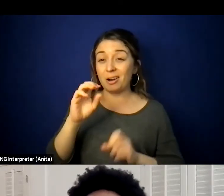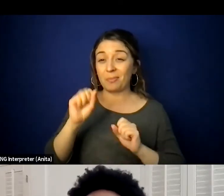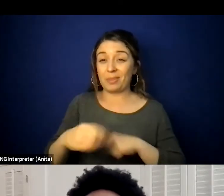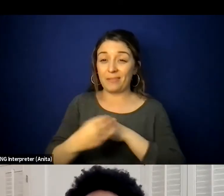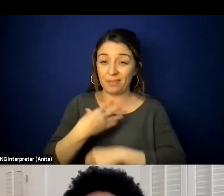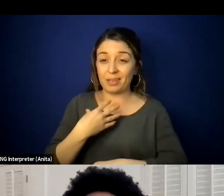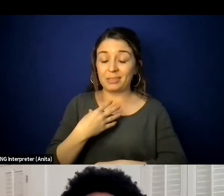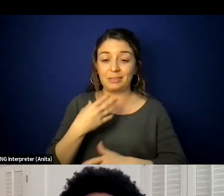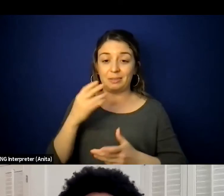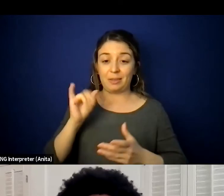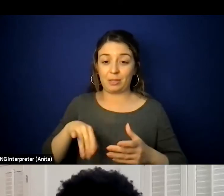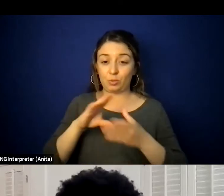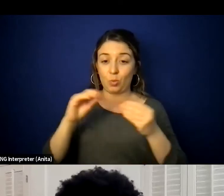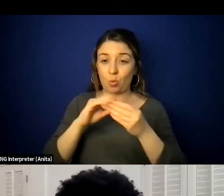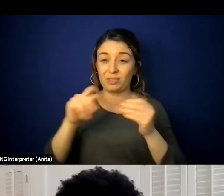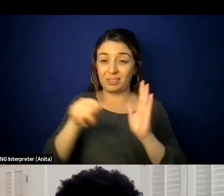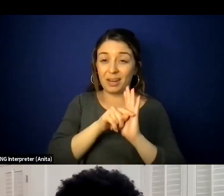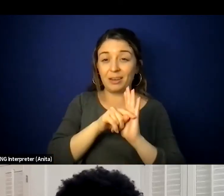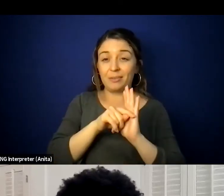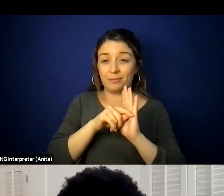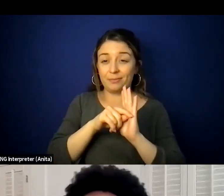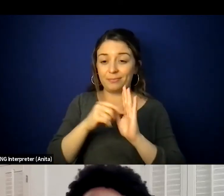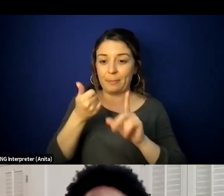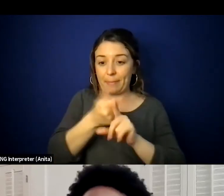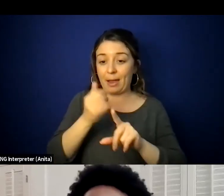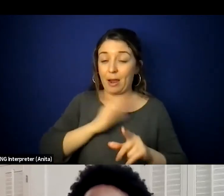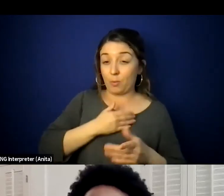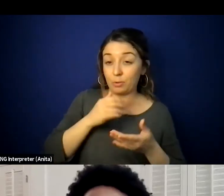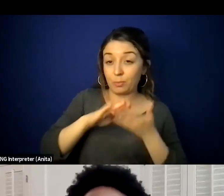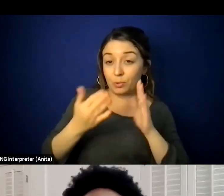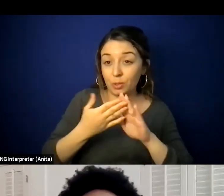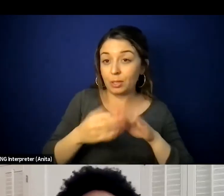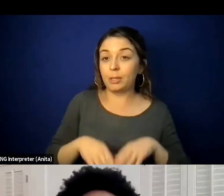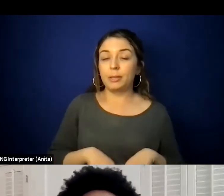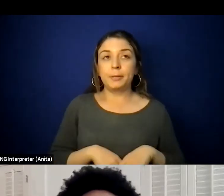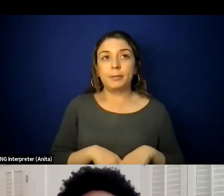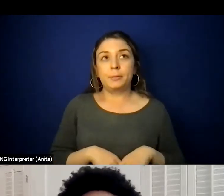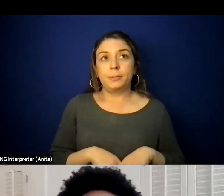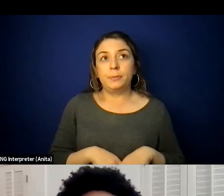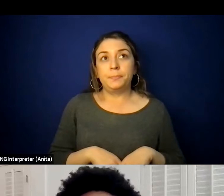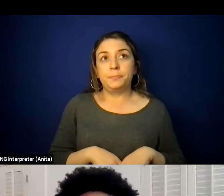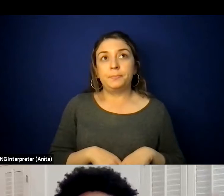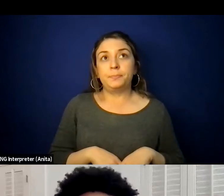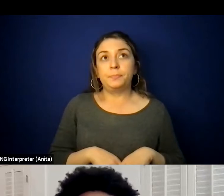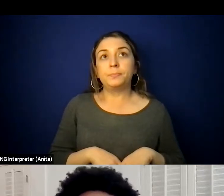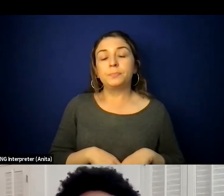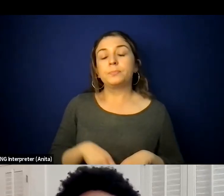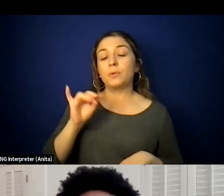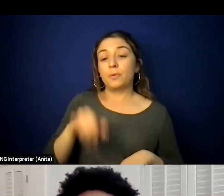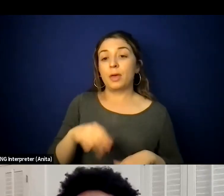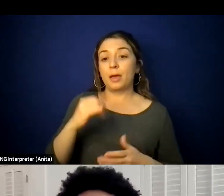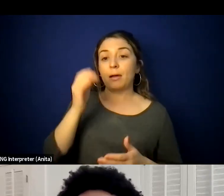stories can have on our communities, right? So there was, in the context